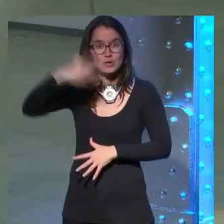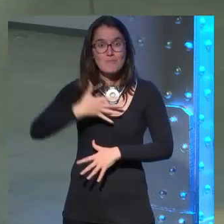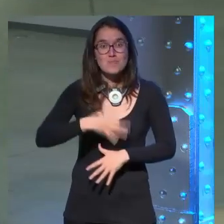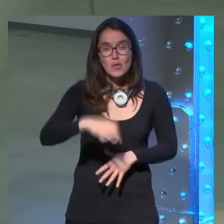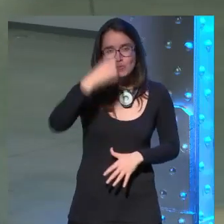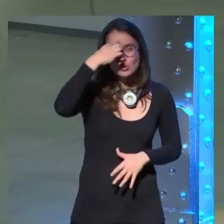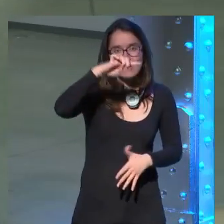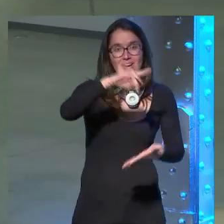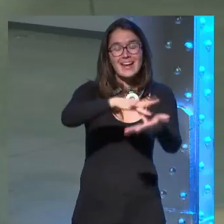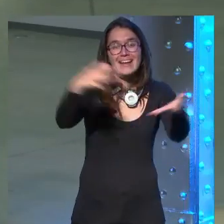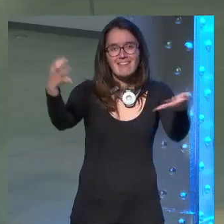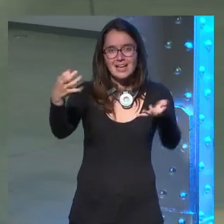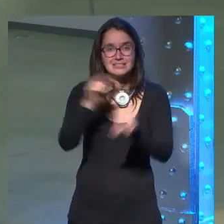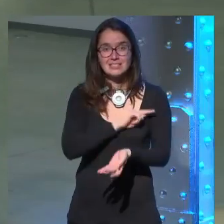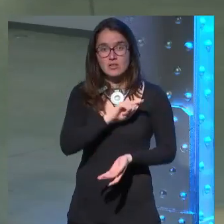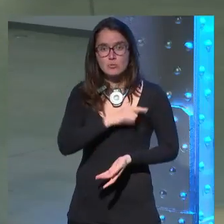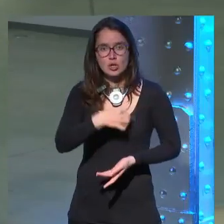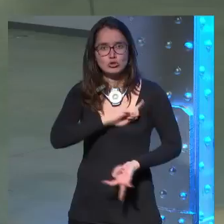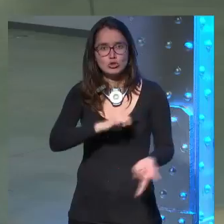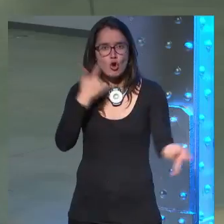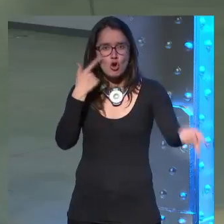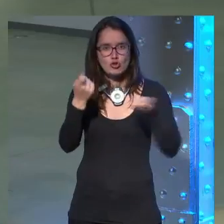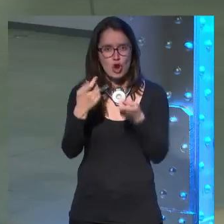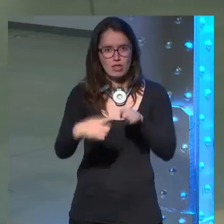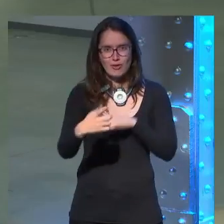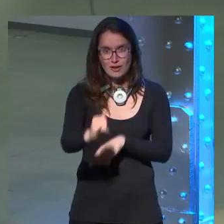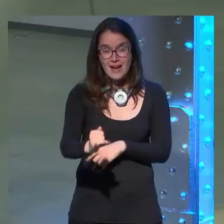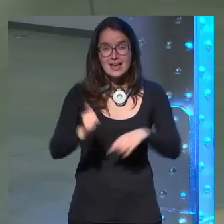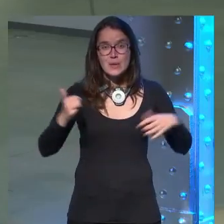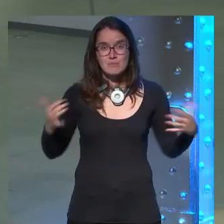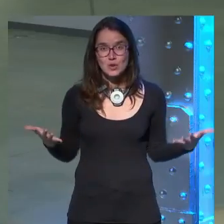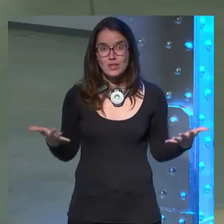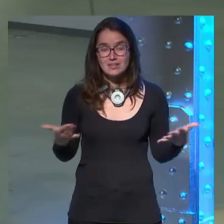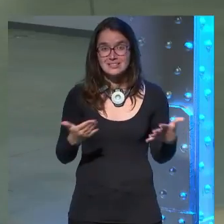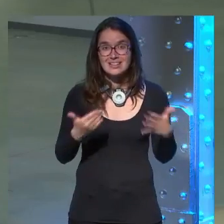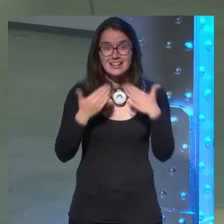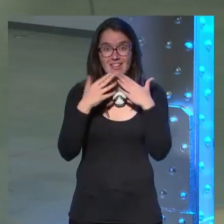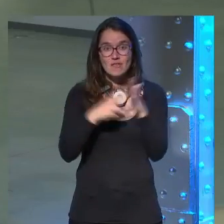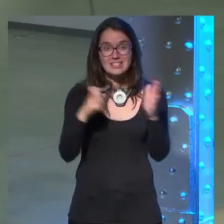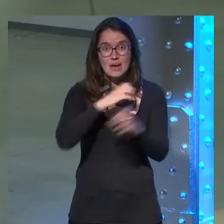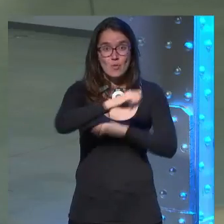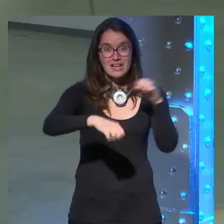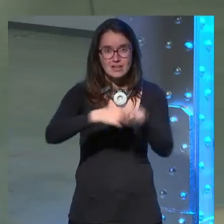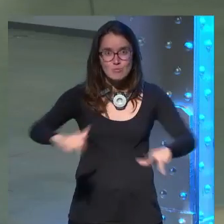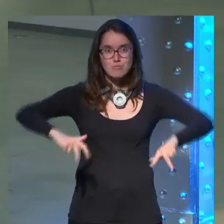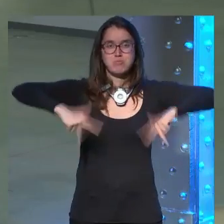feel like we have control. However, quantum physics perhaps allows for free will